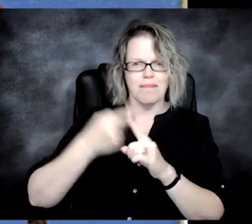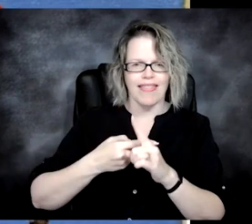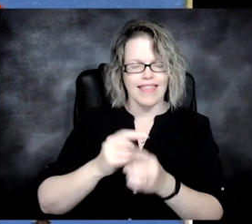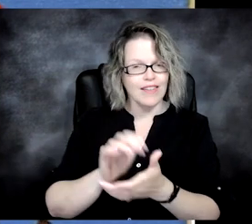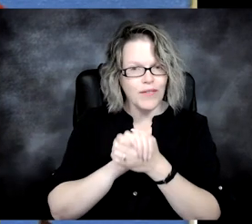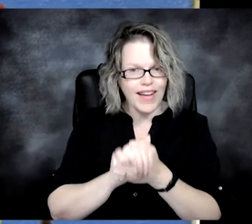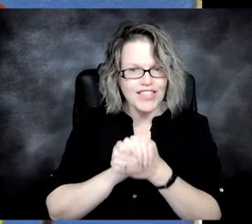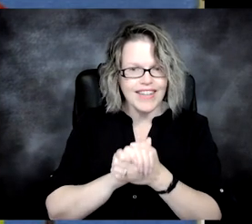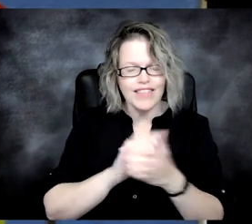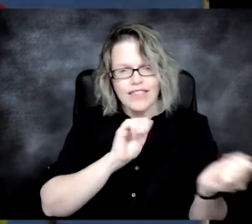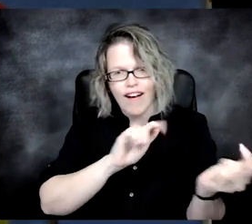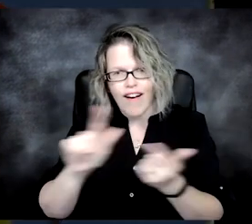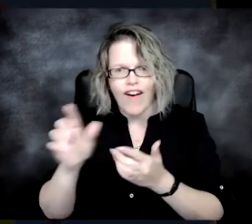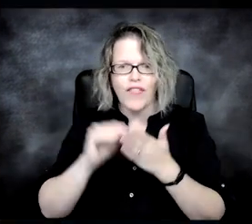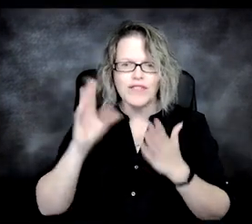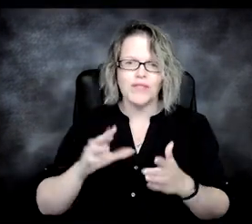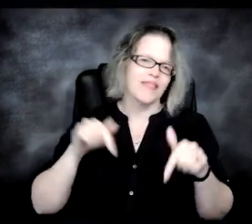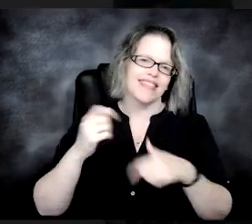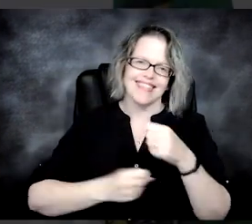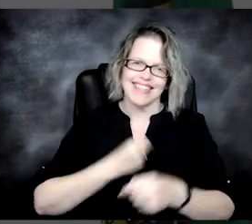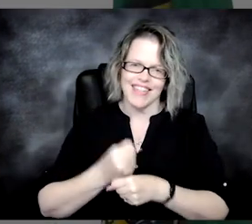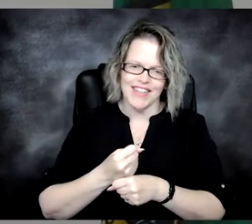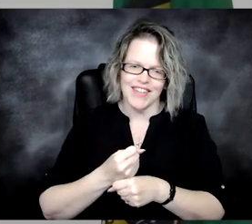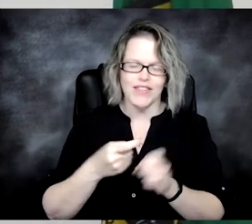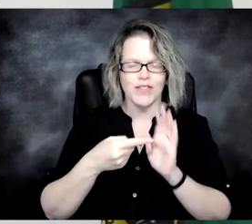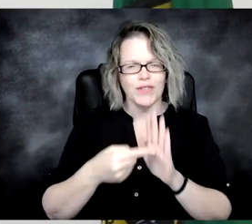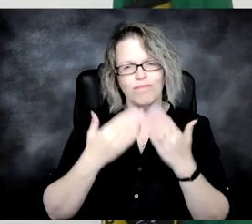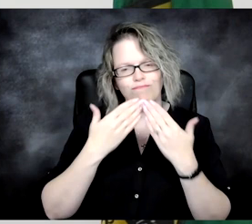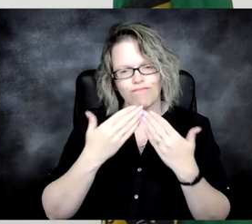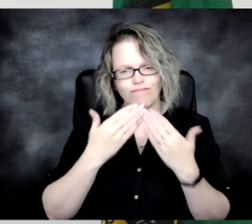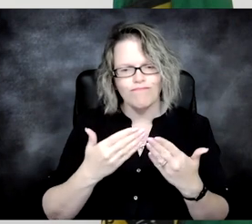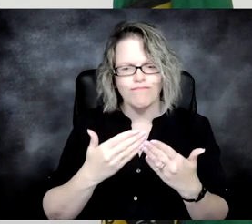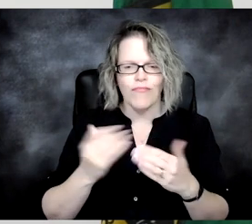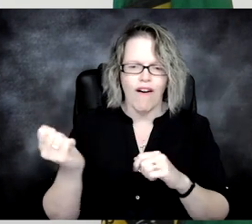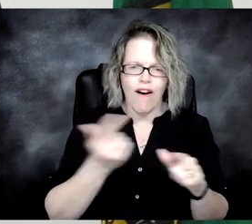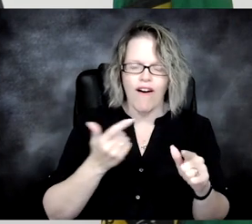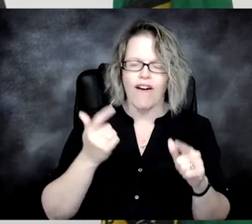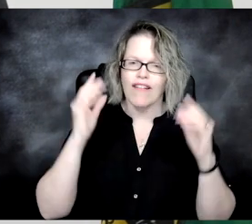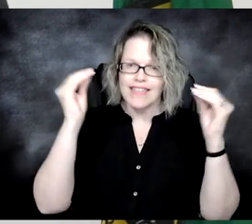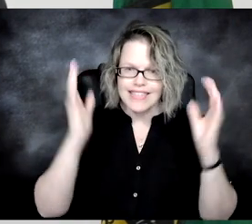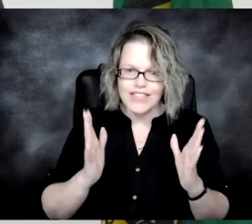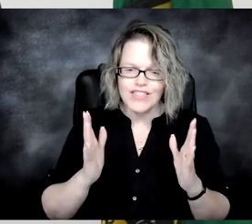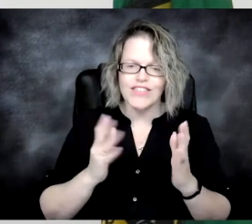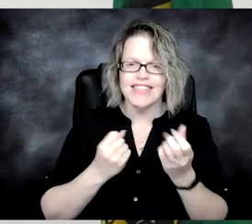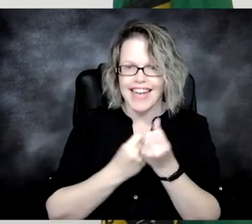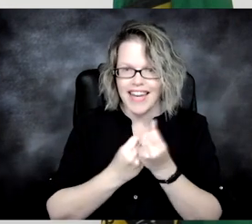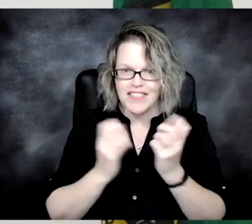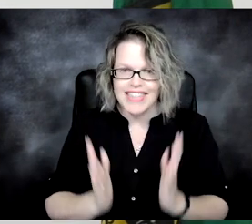to all of the students in this year's award show, and a special thanks to all the art educators and